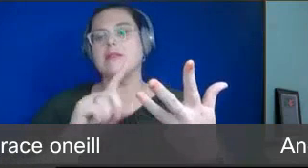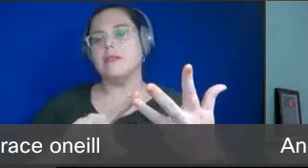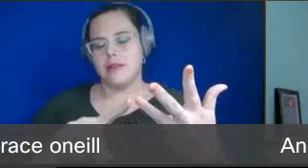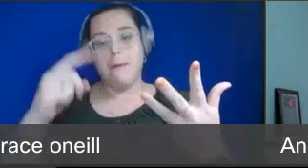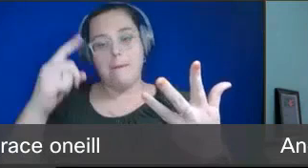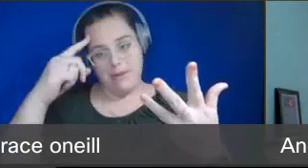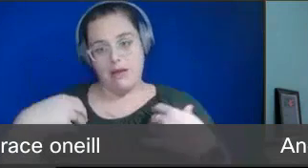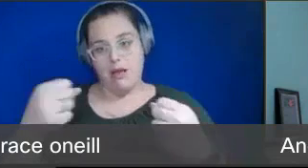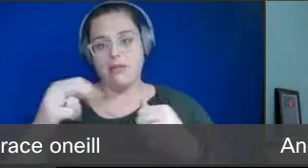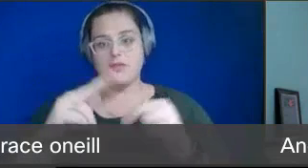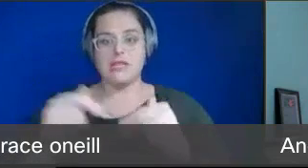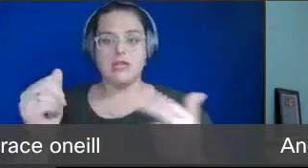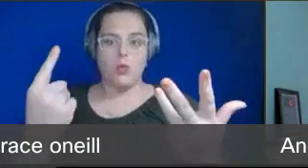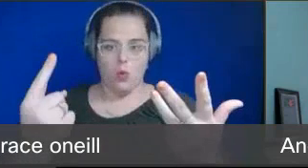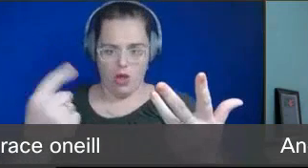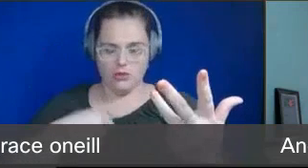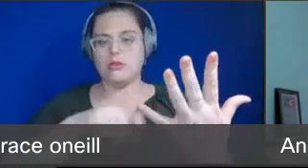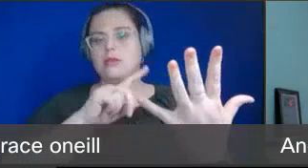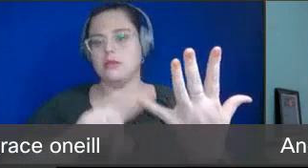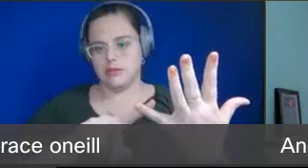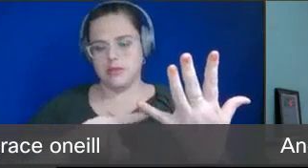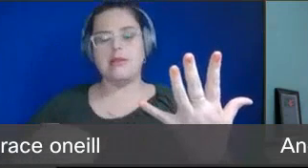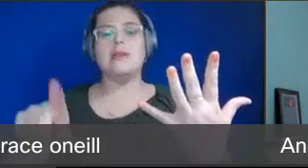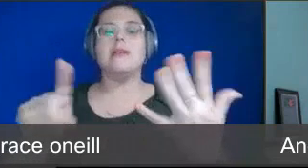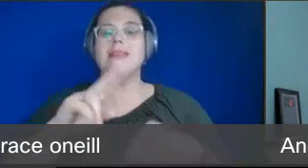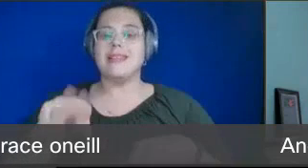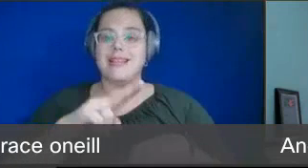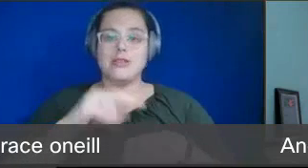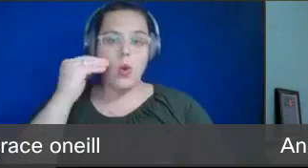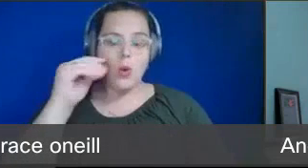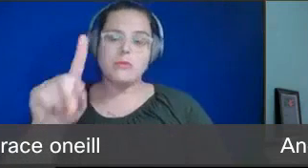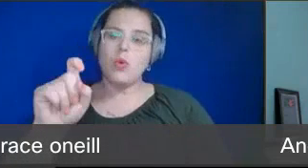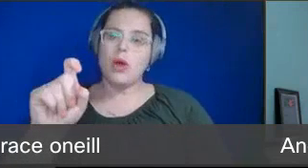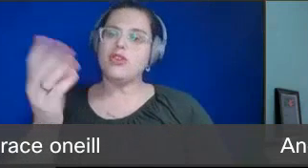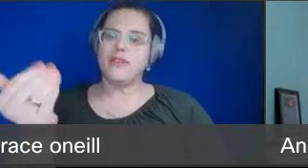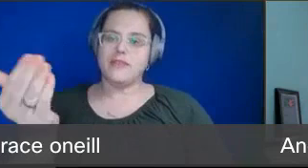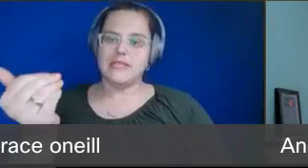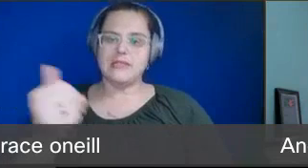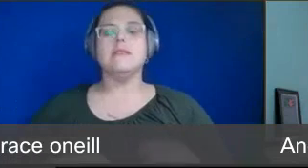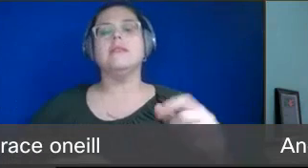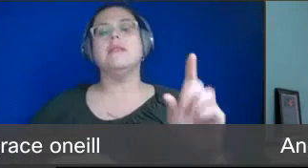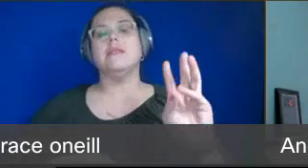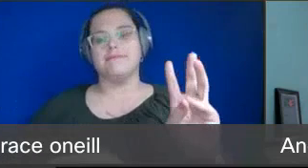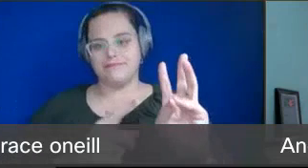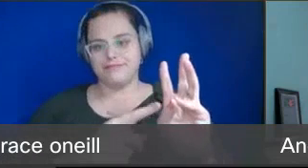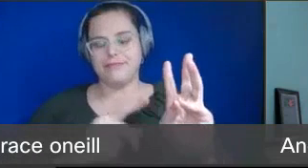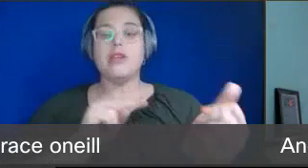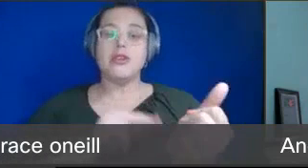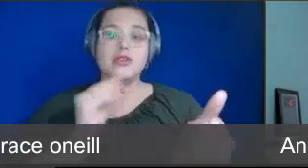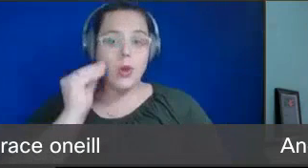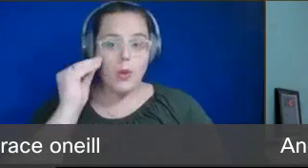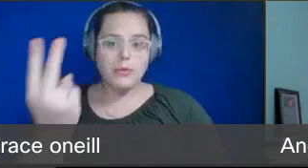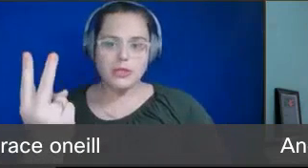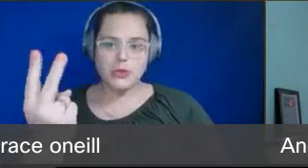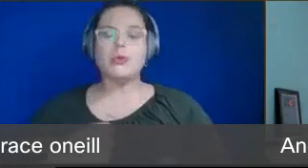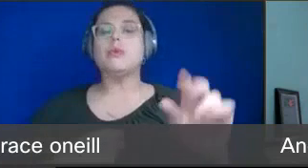mental health facility, 115 in natural homes, 2 in a nursing home, 6